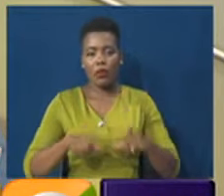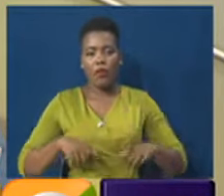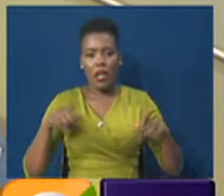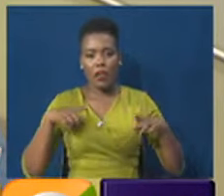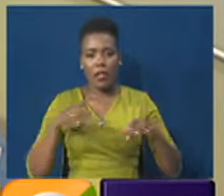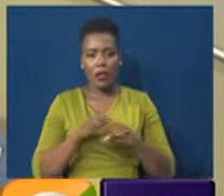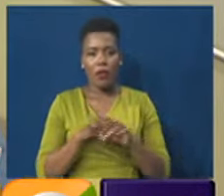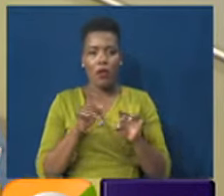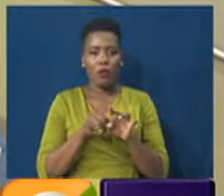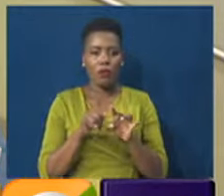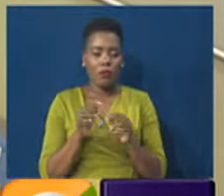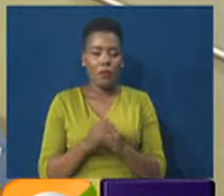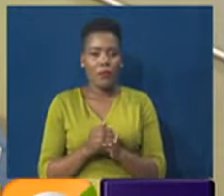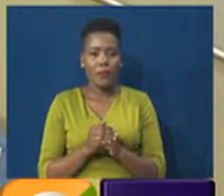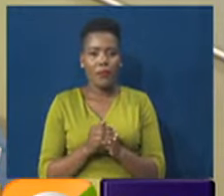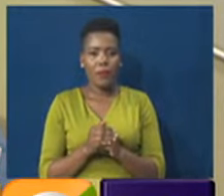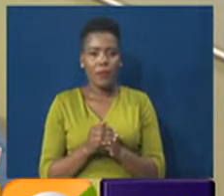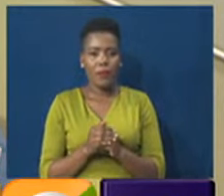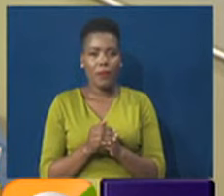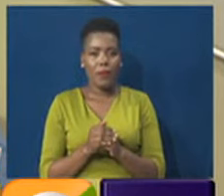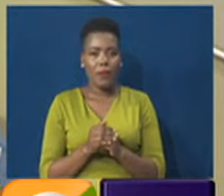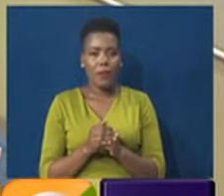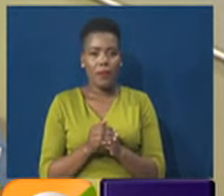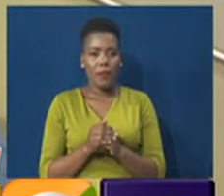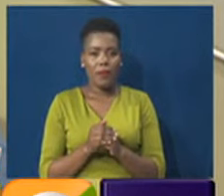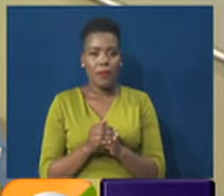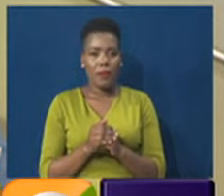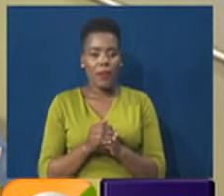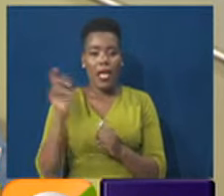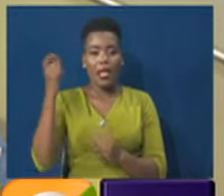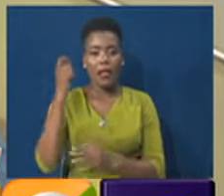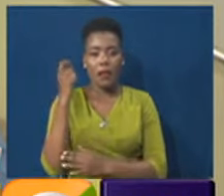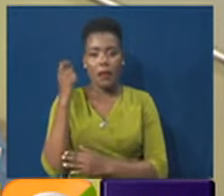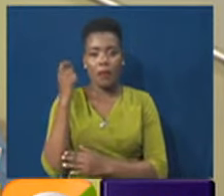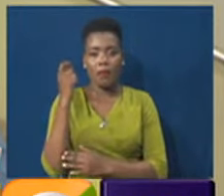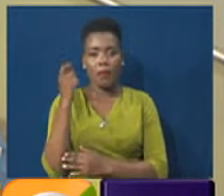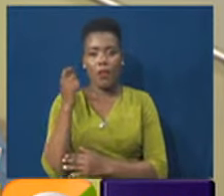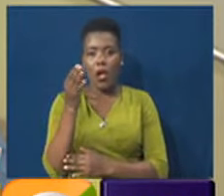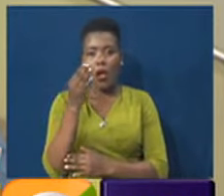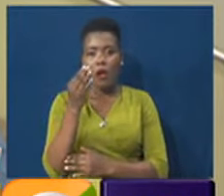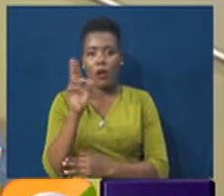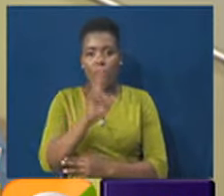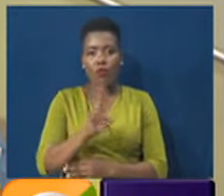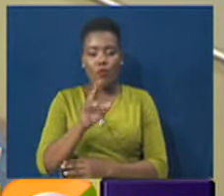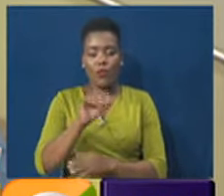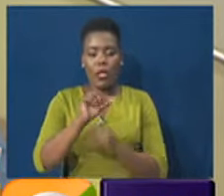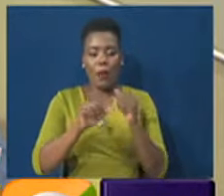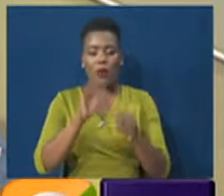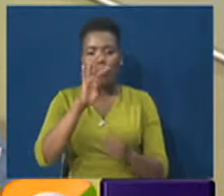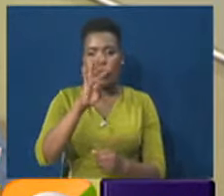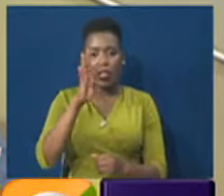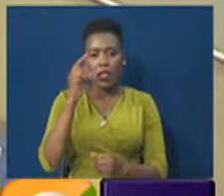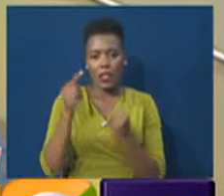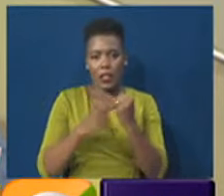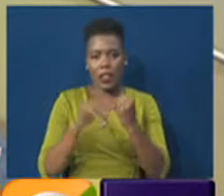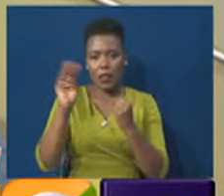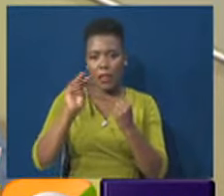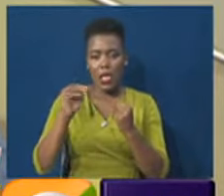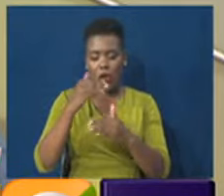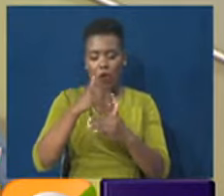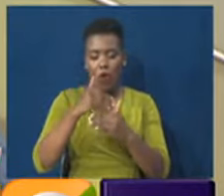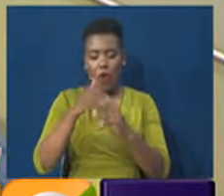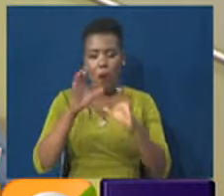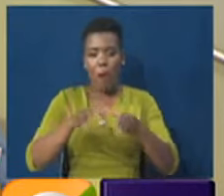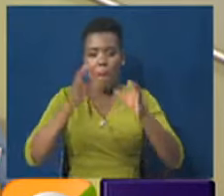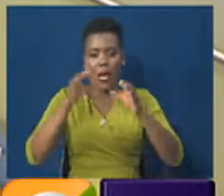actually citing just one statistic, Ayub, is that Kenya consumes around 46 million bags of maize. And